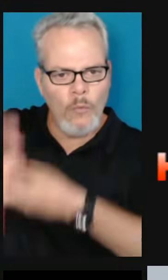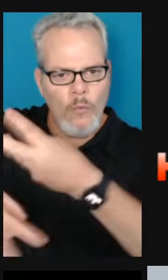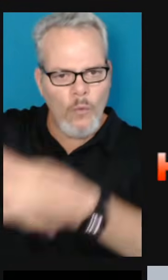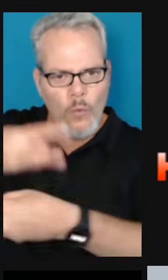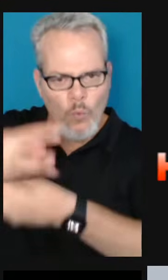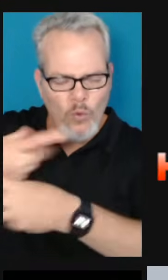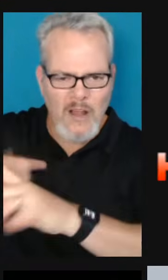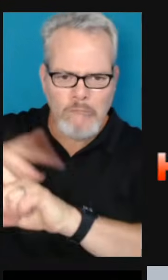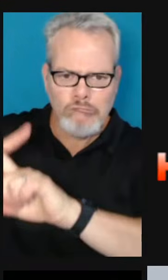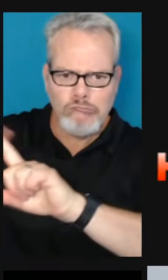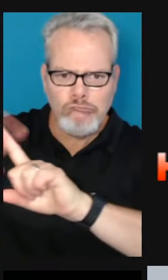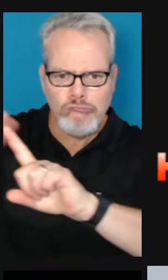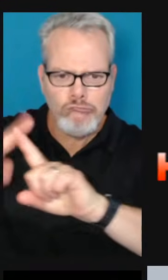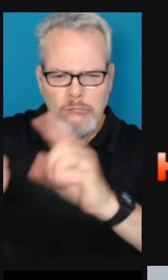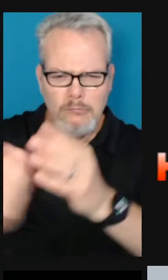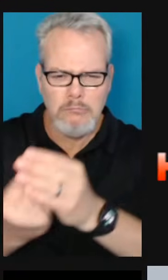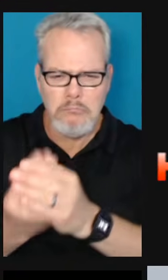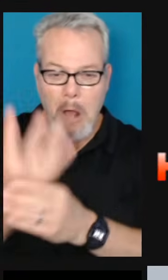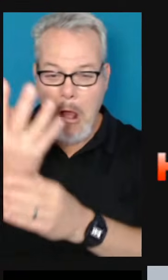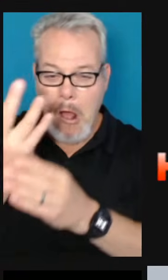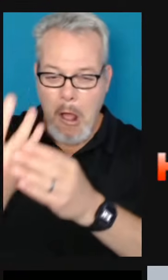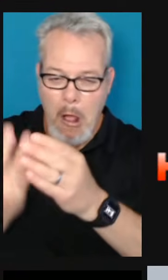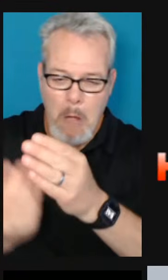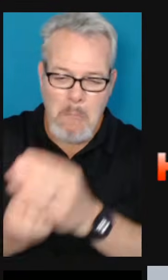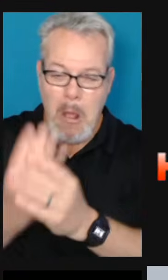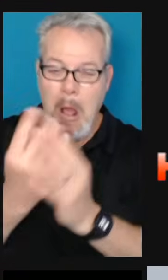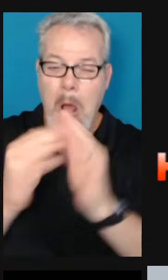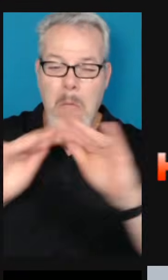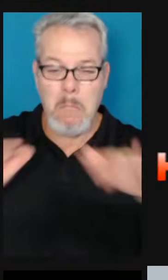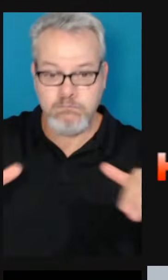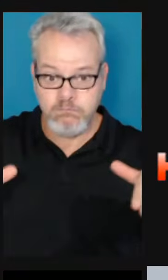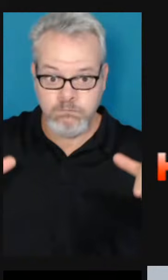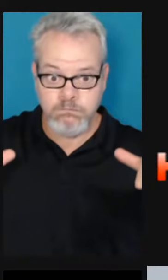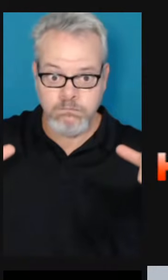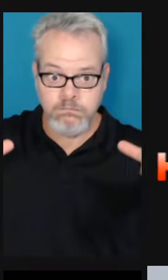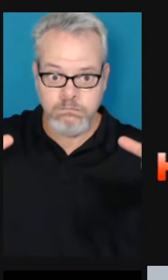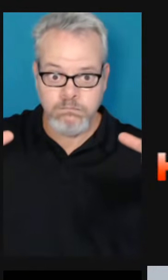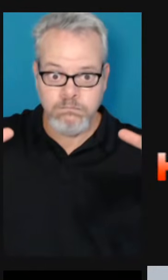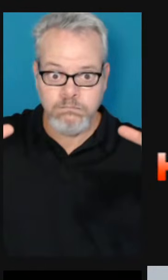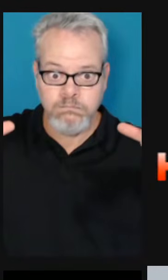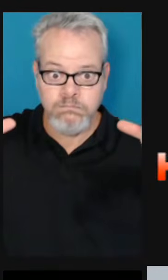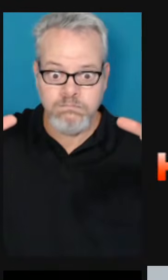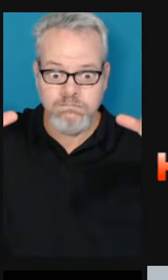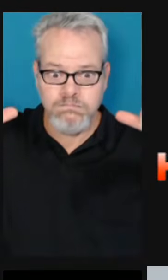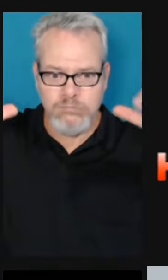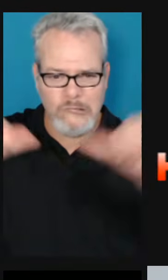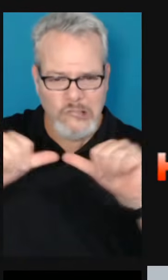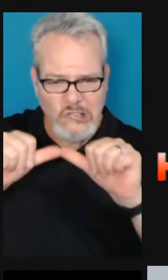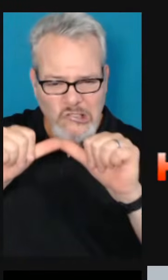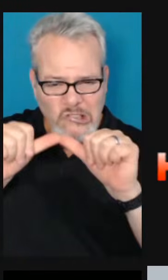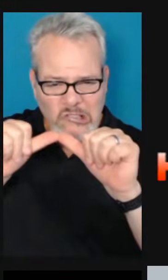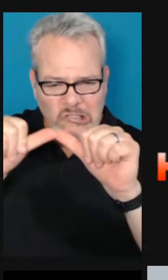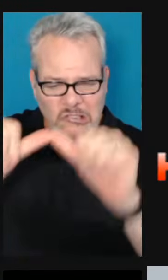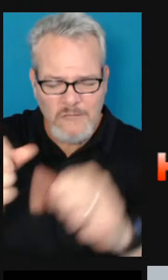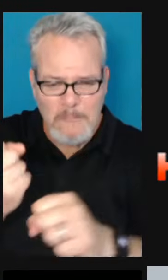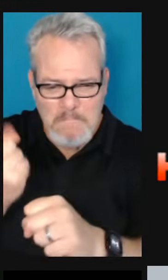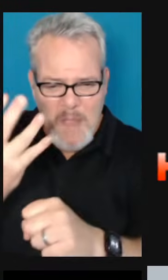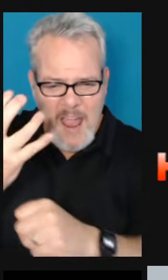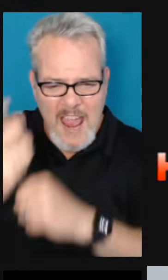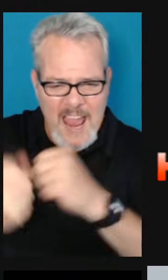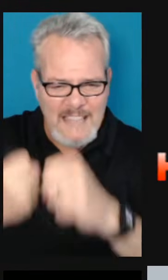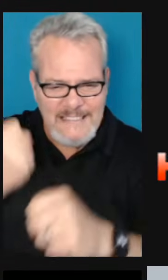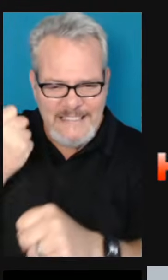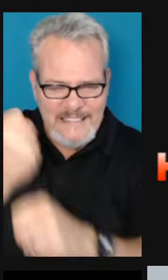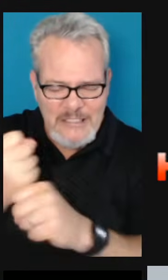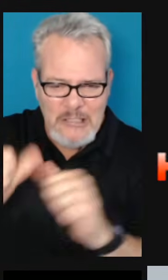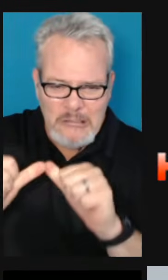up being tens of feet thick, and hot inside for years, kind of thing. Right. There's a whole other scale of ash. We're